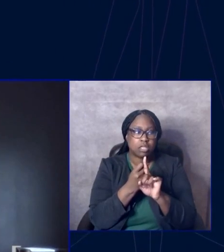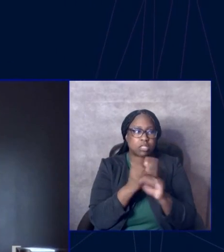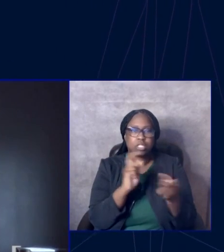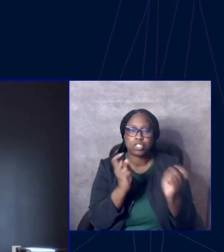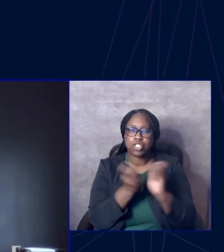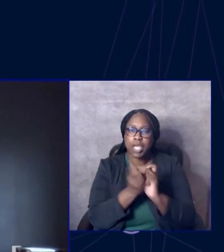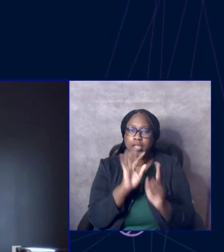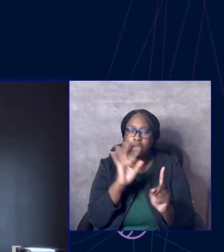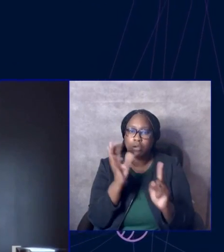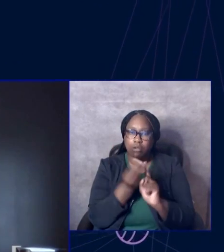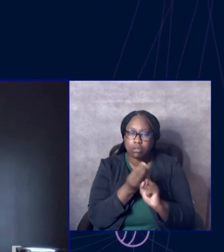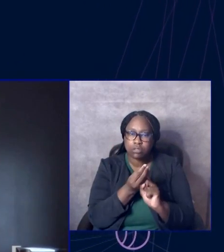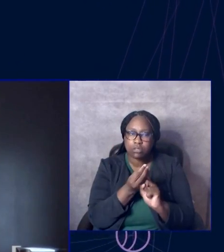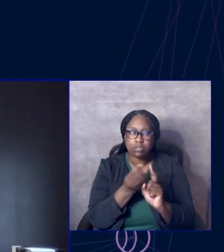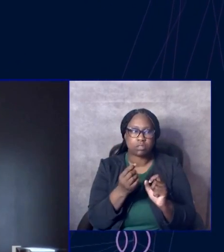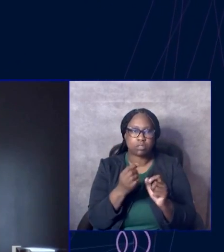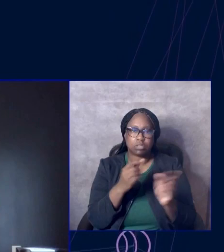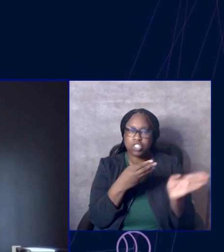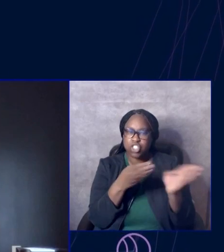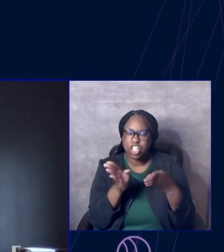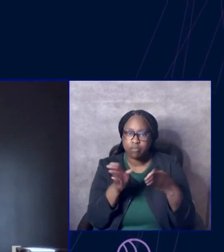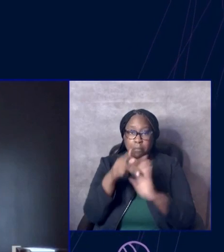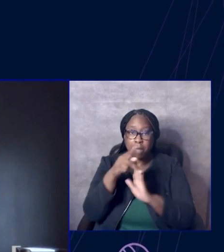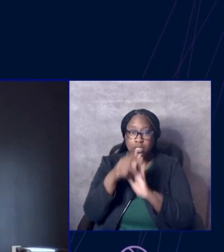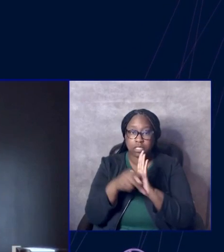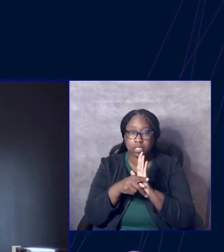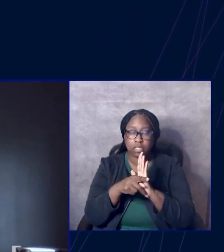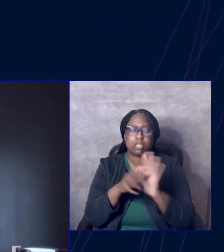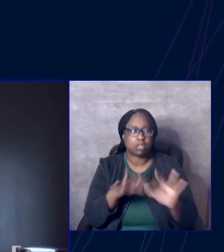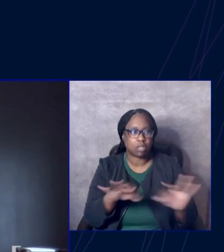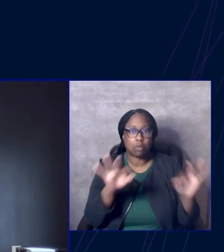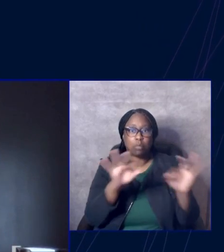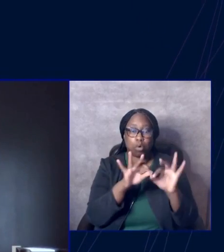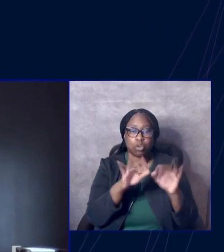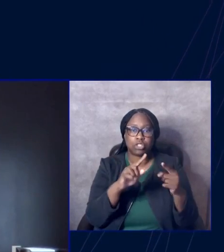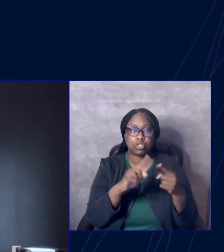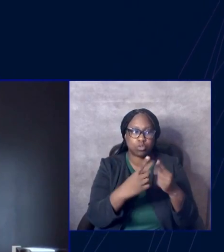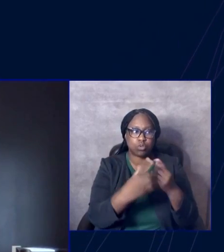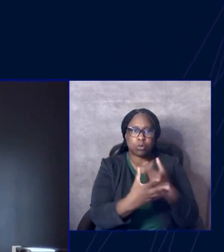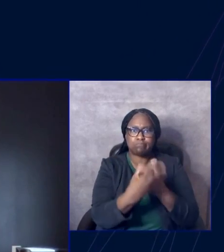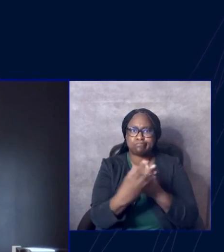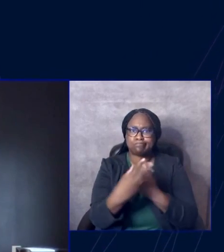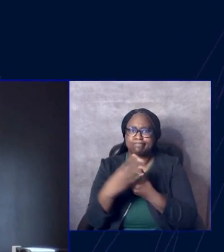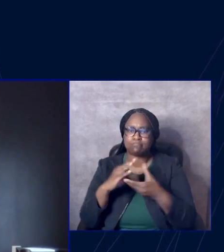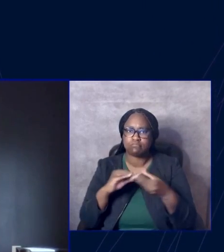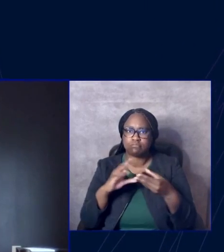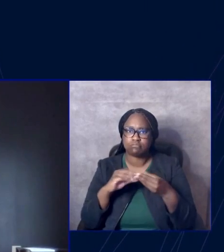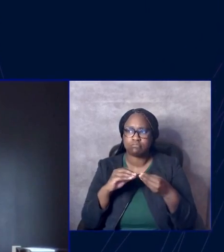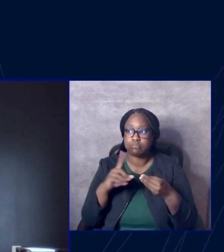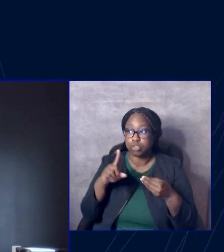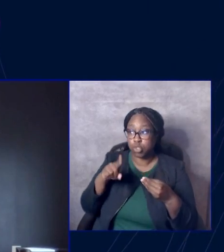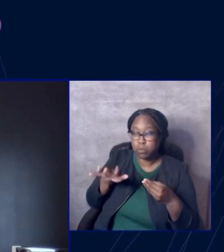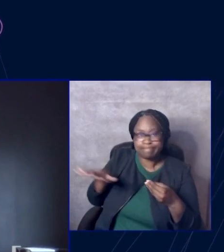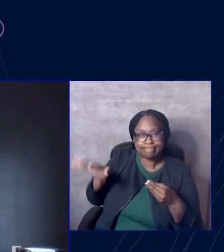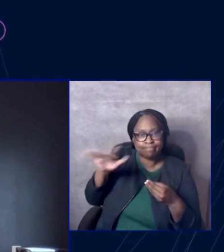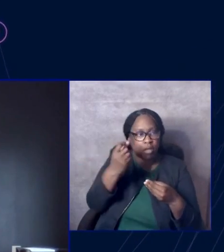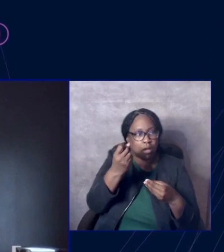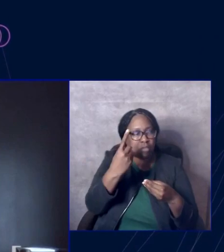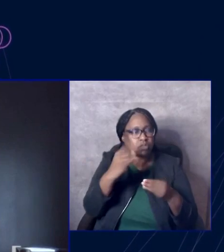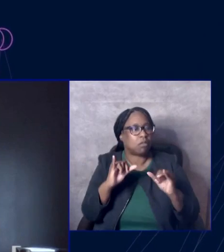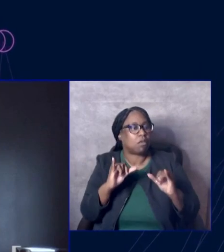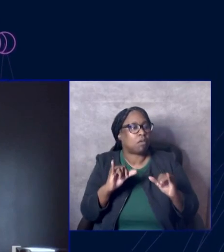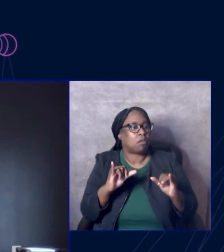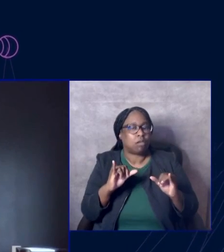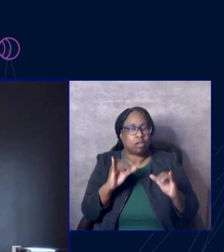shift policies. It's really important we have that so that all the folks working in the social sector understand how powerful a lever communications can be